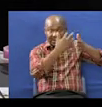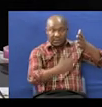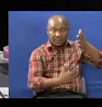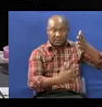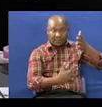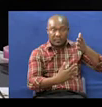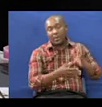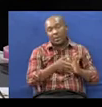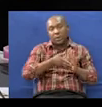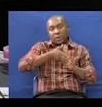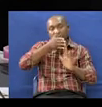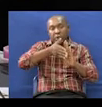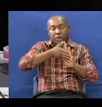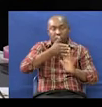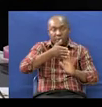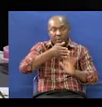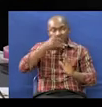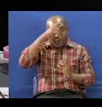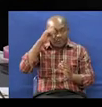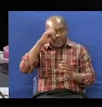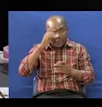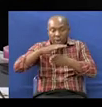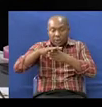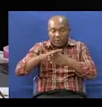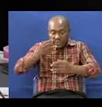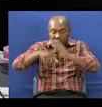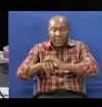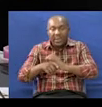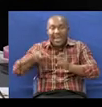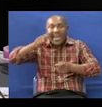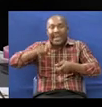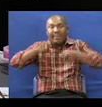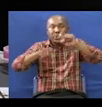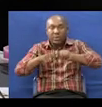of heat which are used in chemistry laboratory.